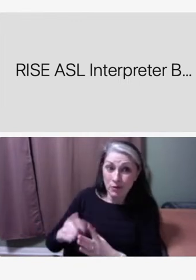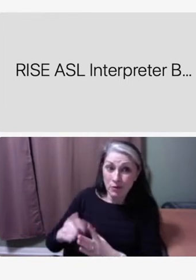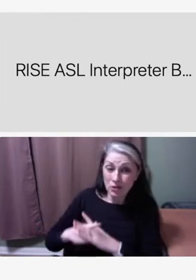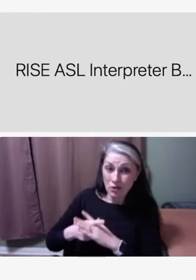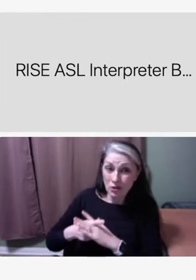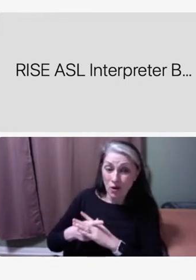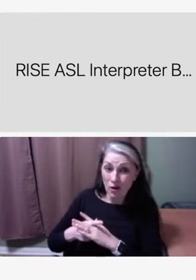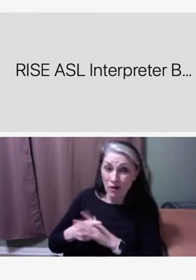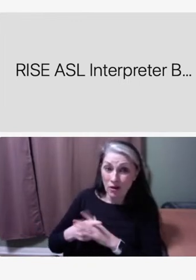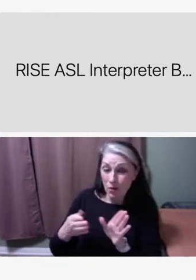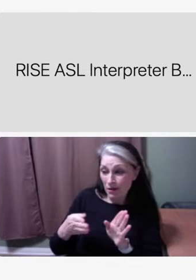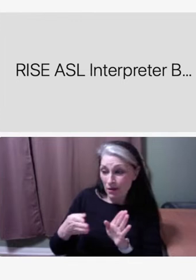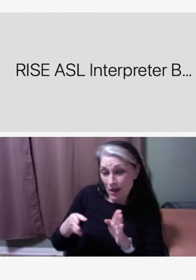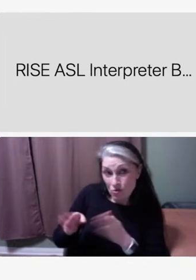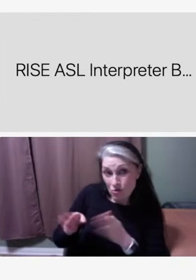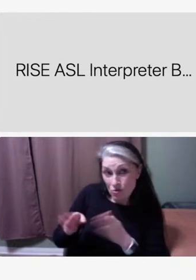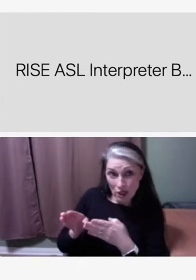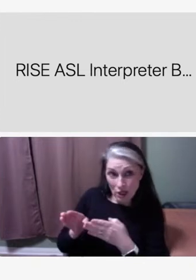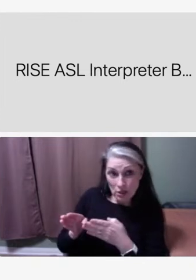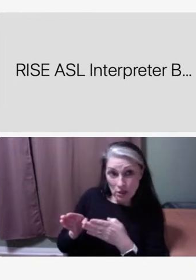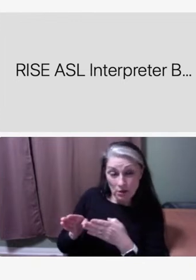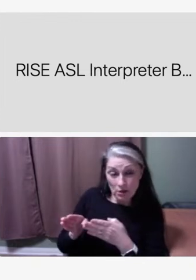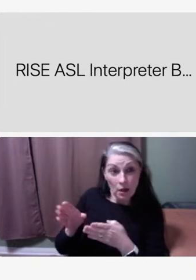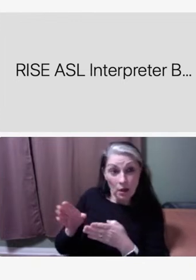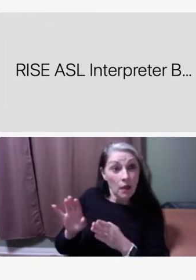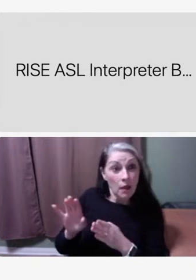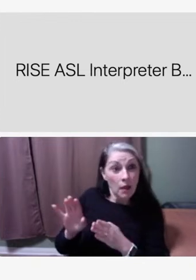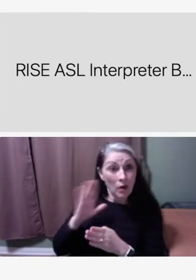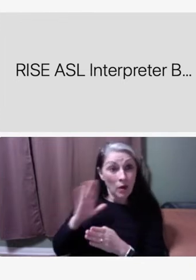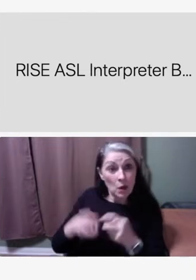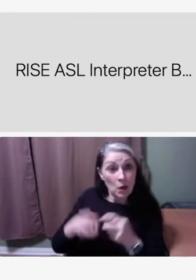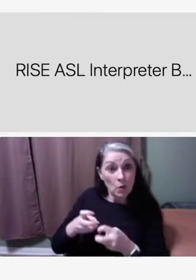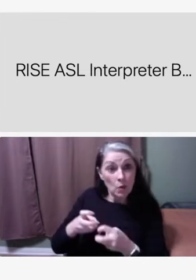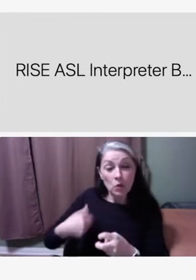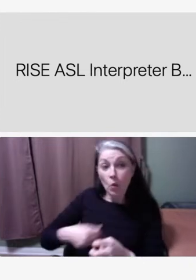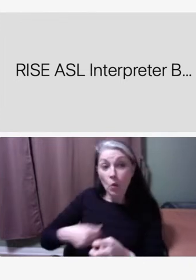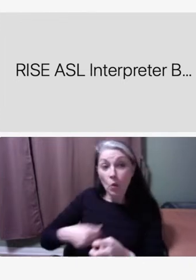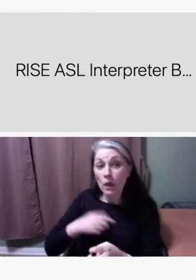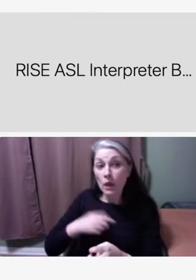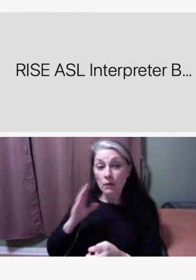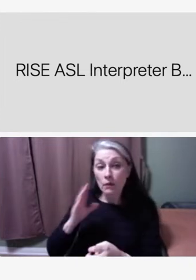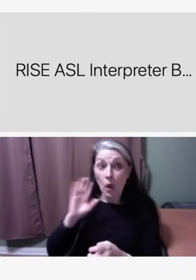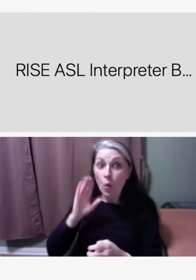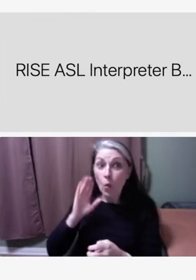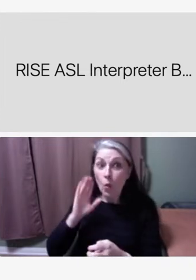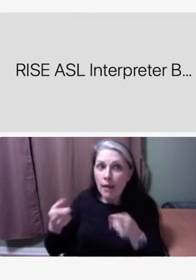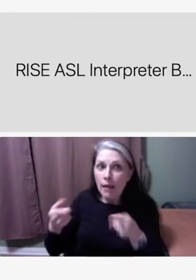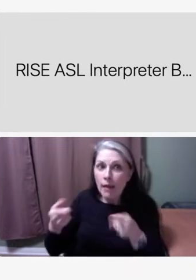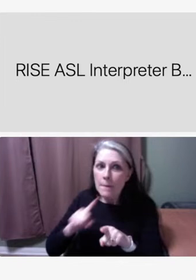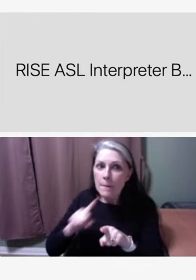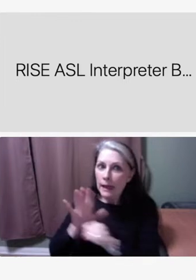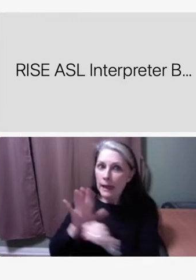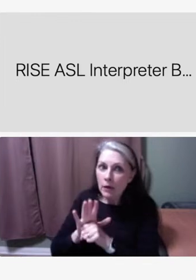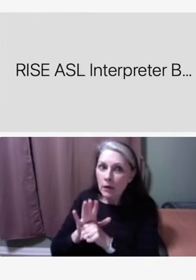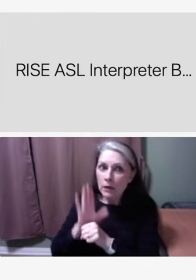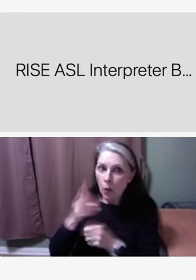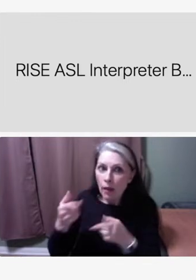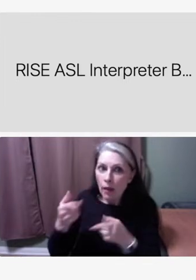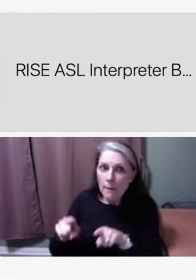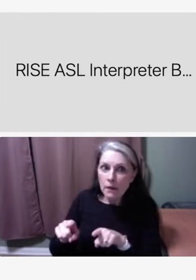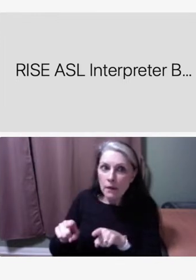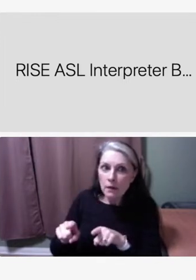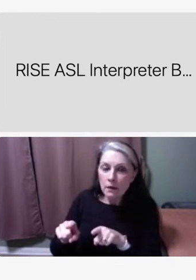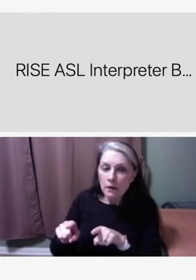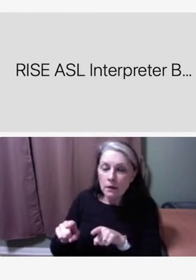because those will be problems that will occur. I'll guarantee it. And, you know, are we going to